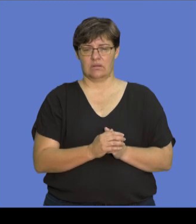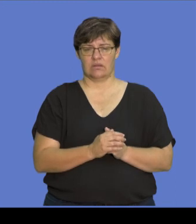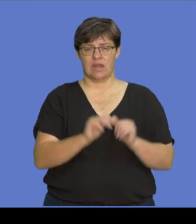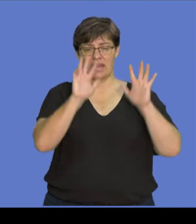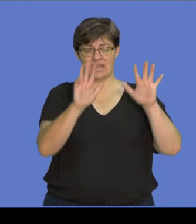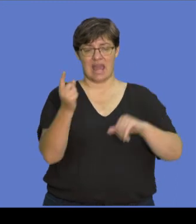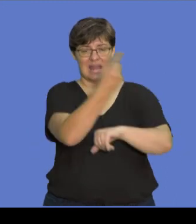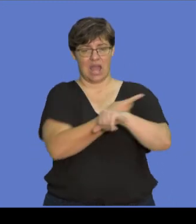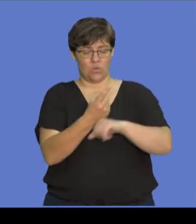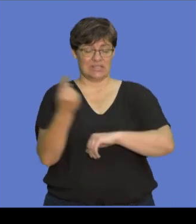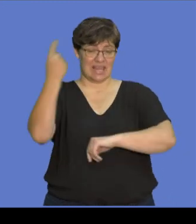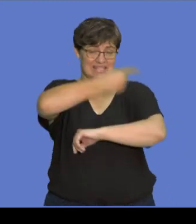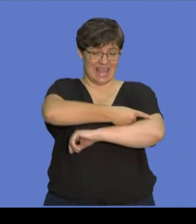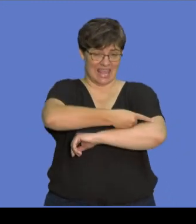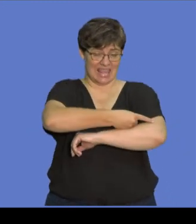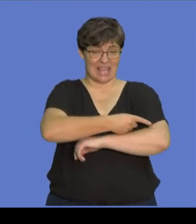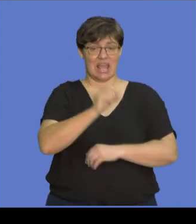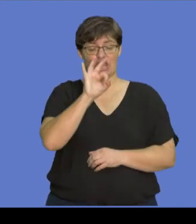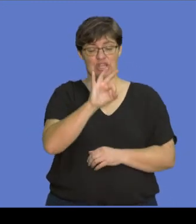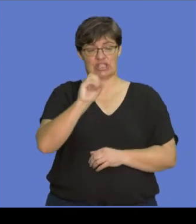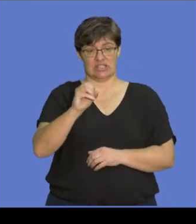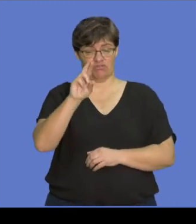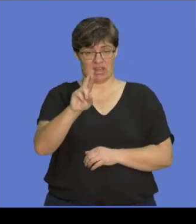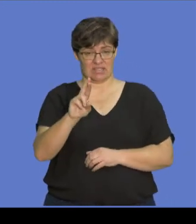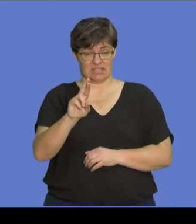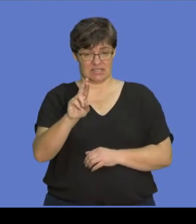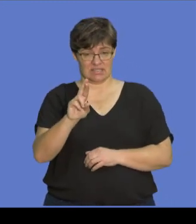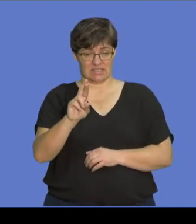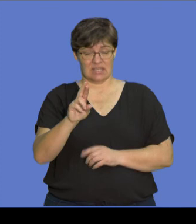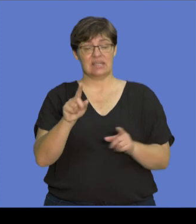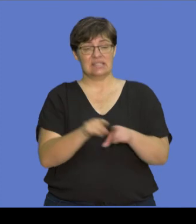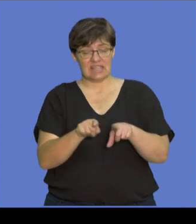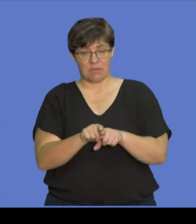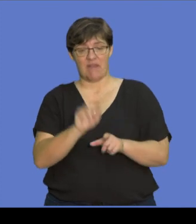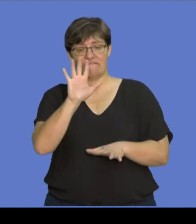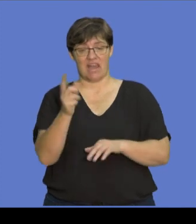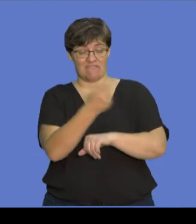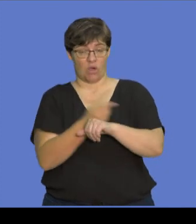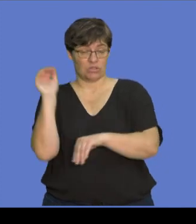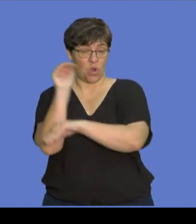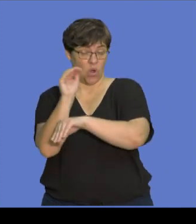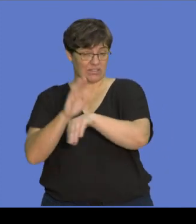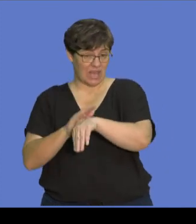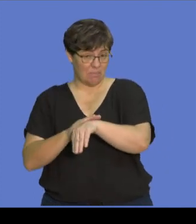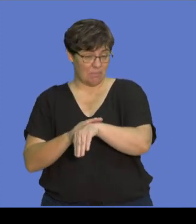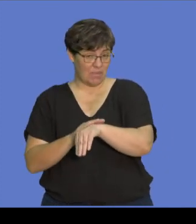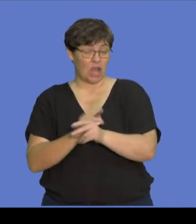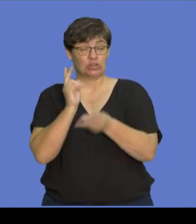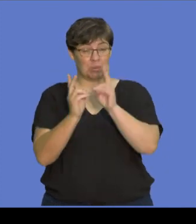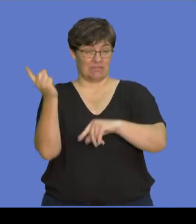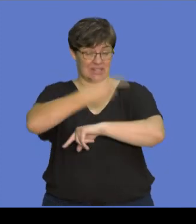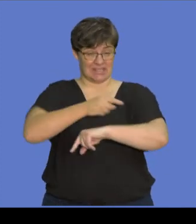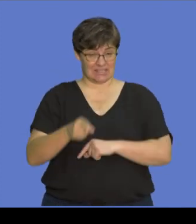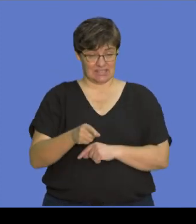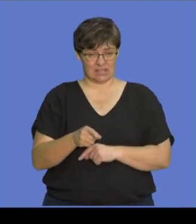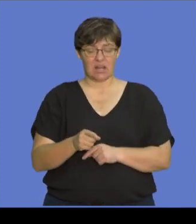9 hours per day at 30 rand per hour. They also worked 5 hours overtime on 12 days, and overtime